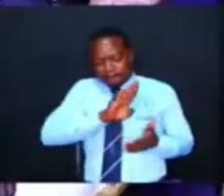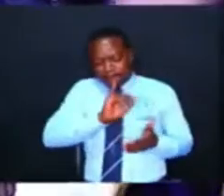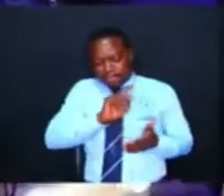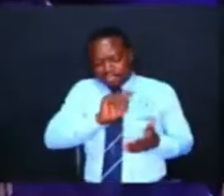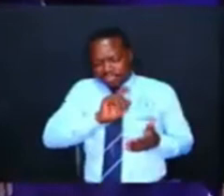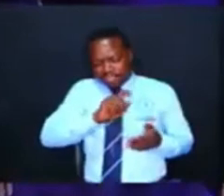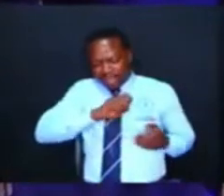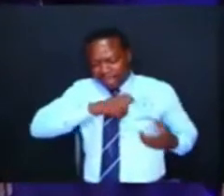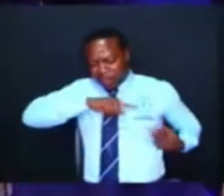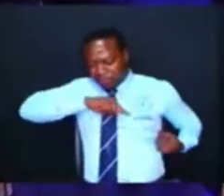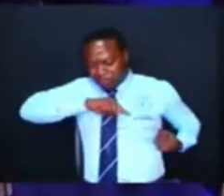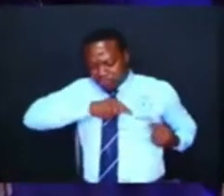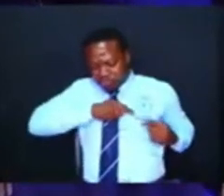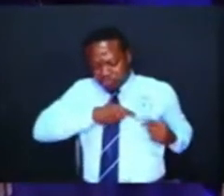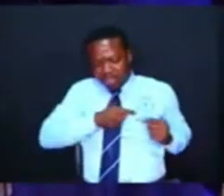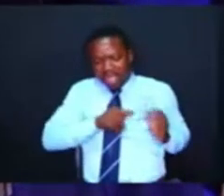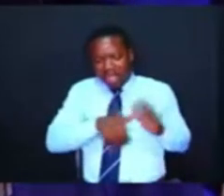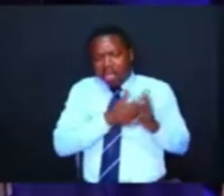bitterness.